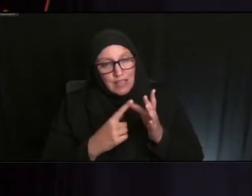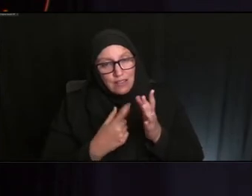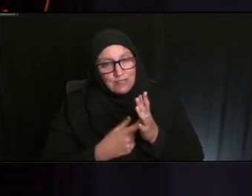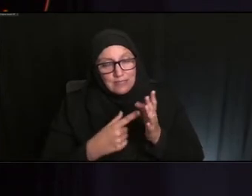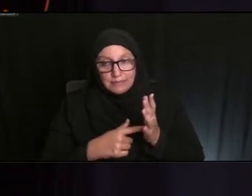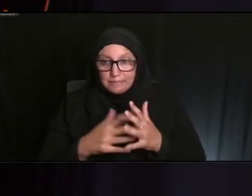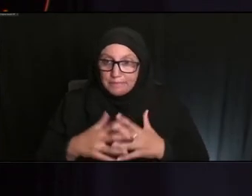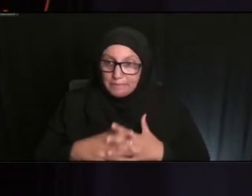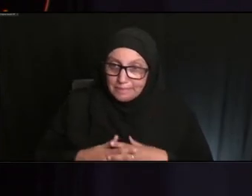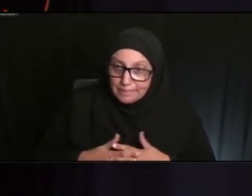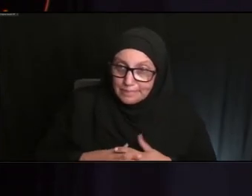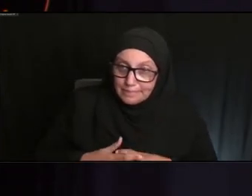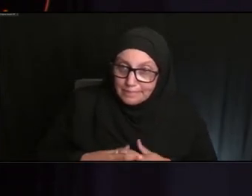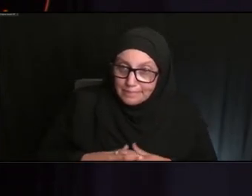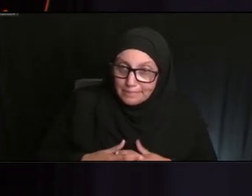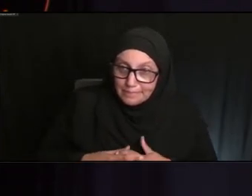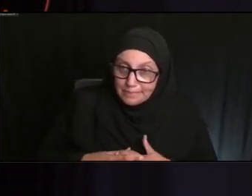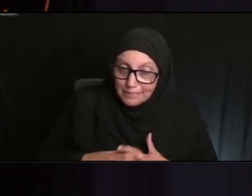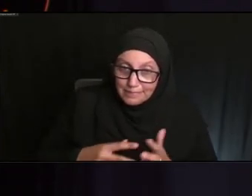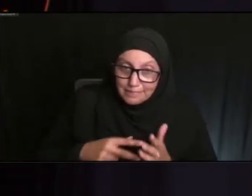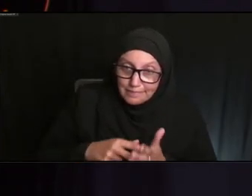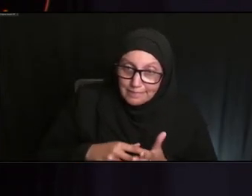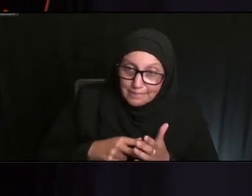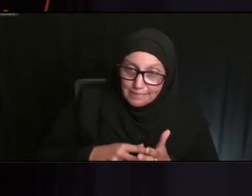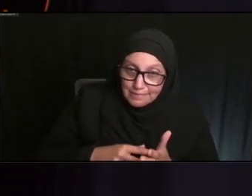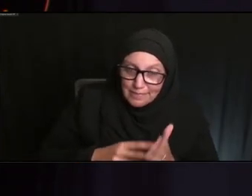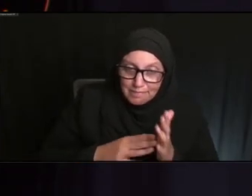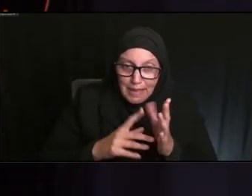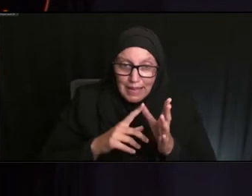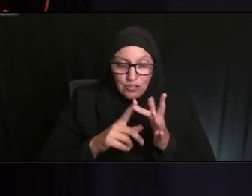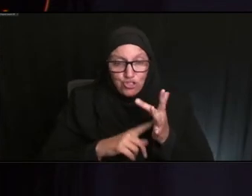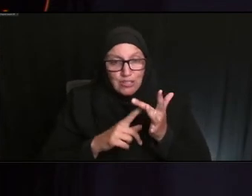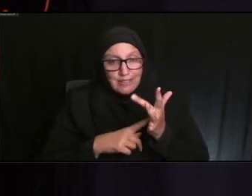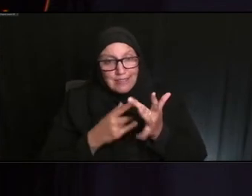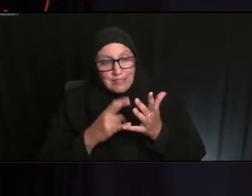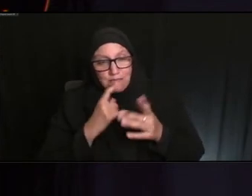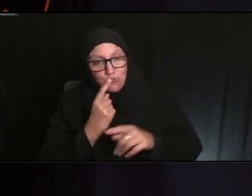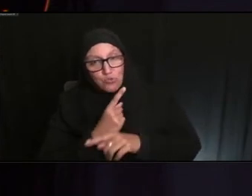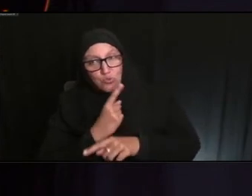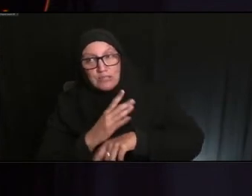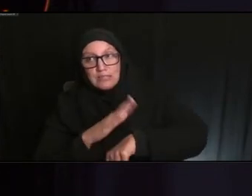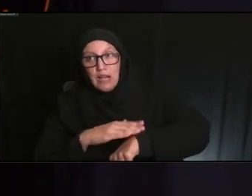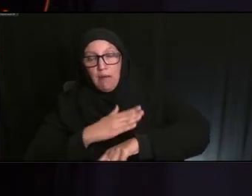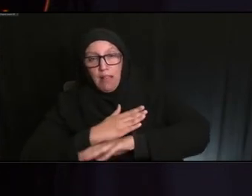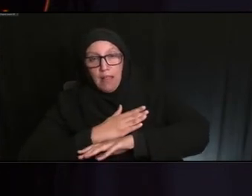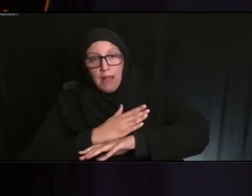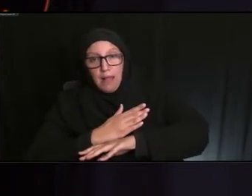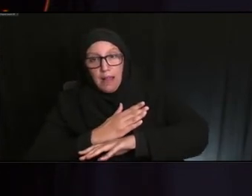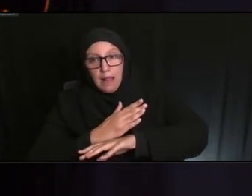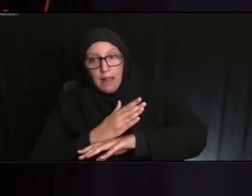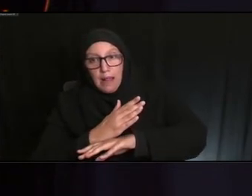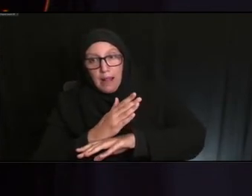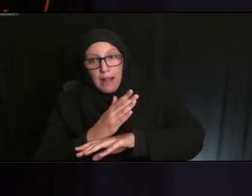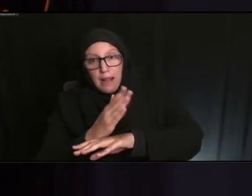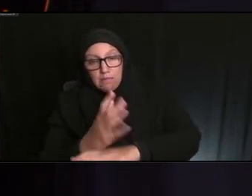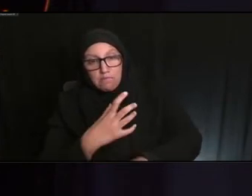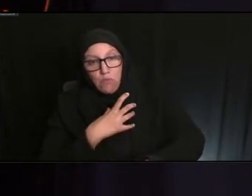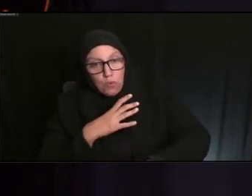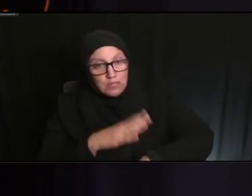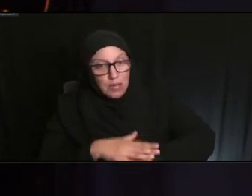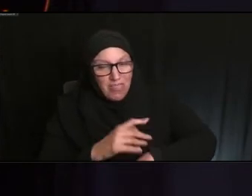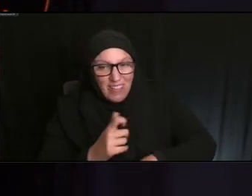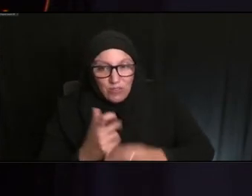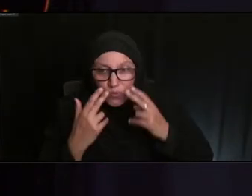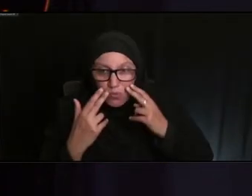me so he can read the majlis. Please excuse me with the time. I've been up here for 50 minutes. Just excuse me for this,